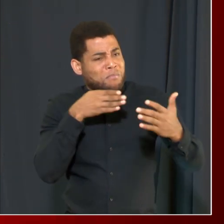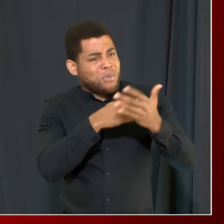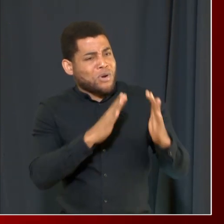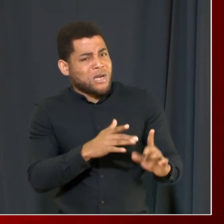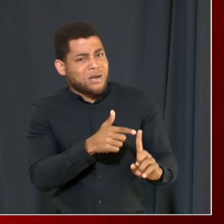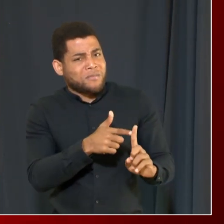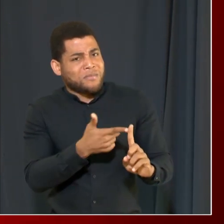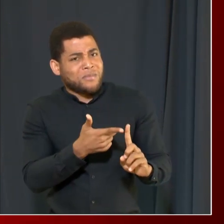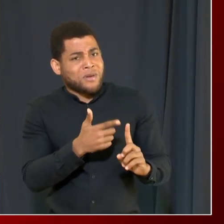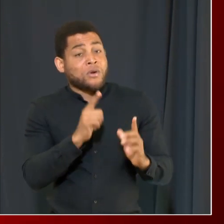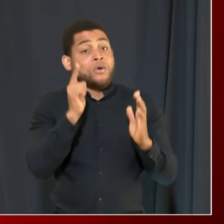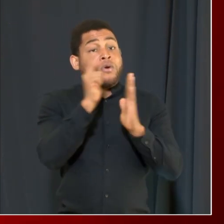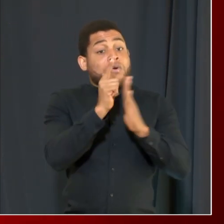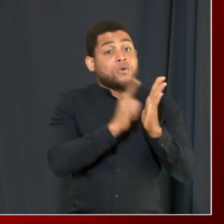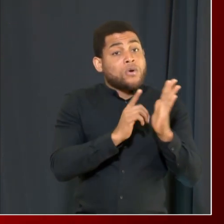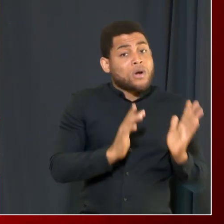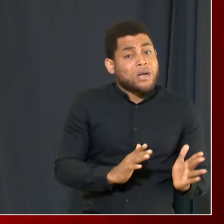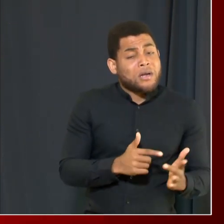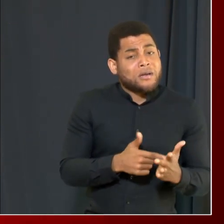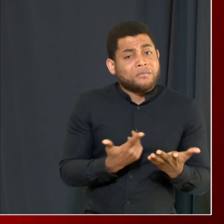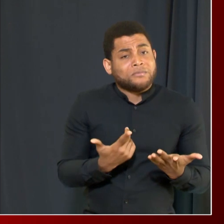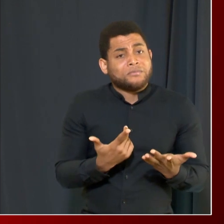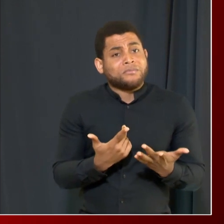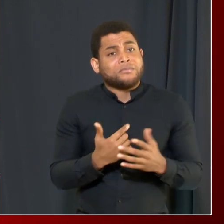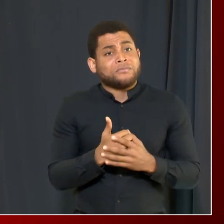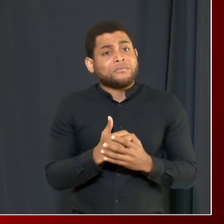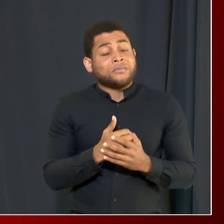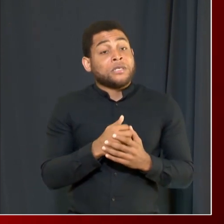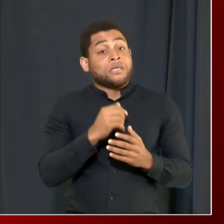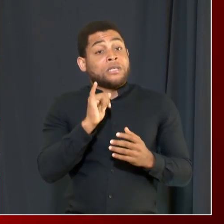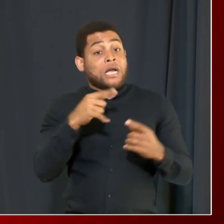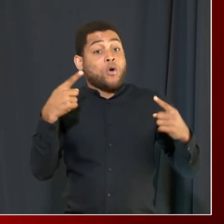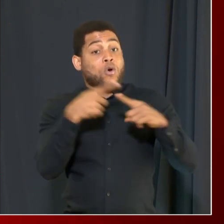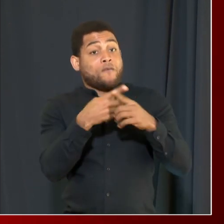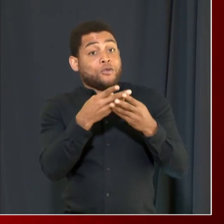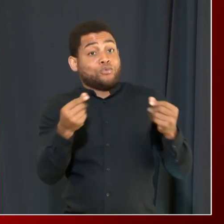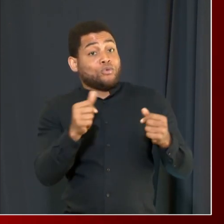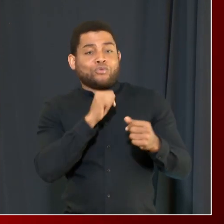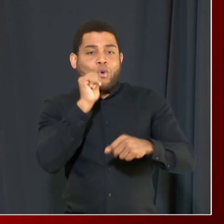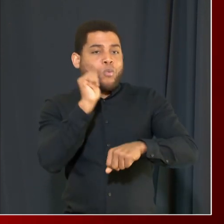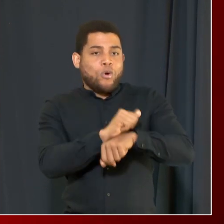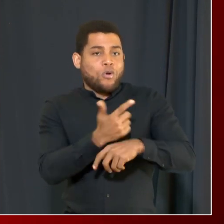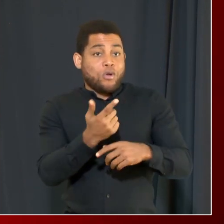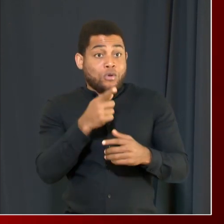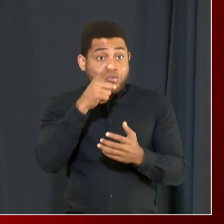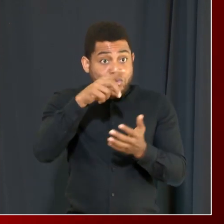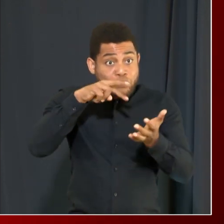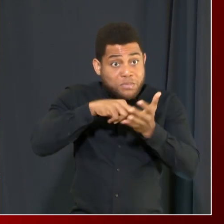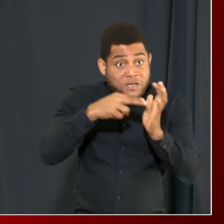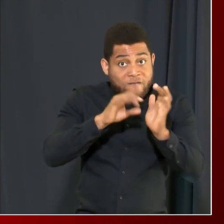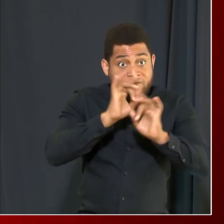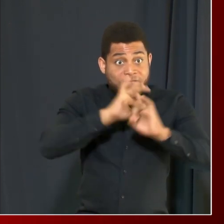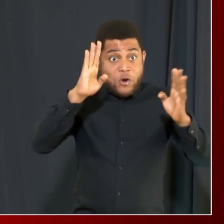comment was that conflict resolution is not working. Does that mean that violence interruption is not working?